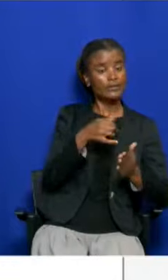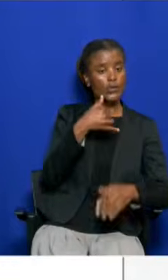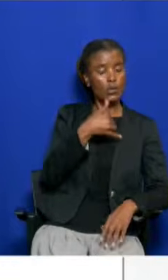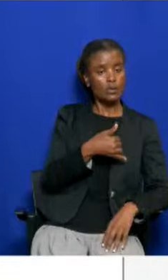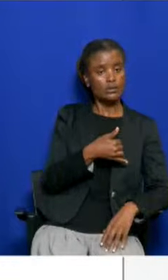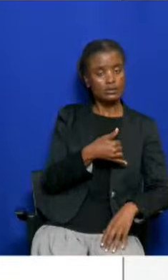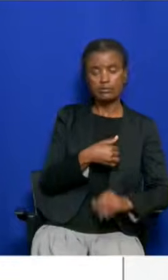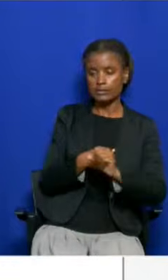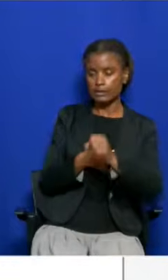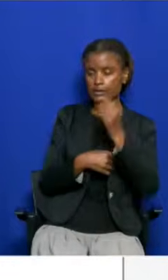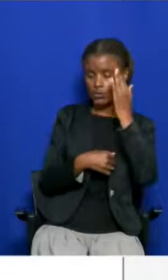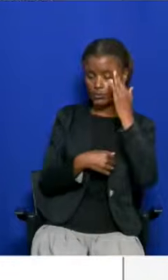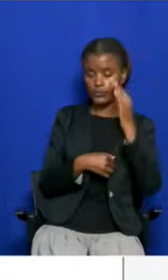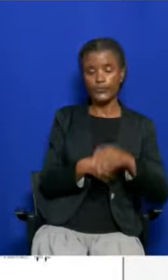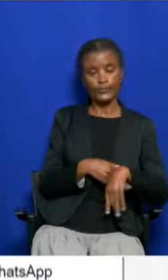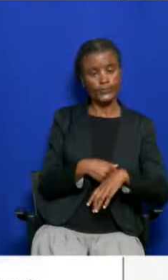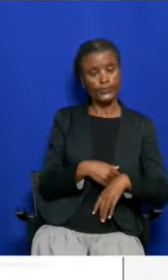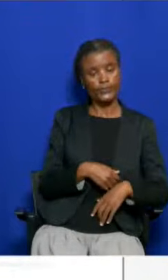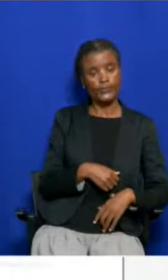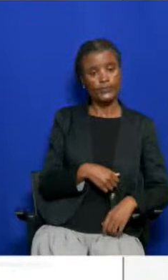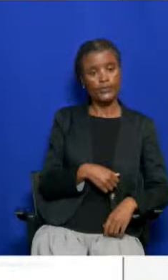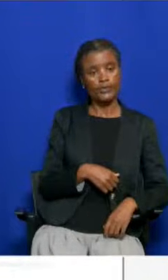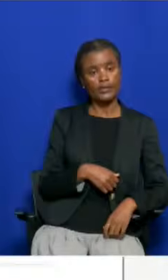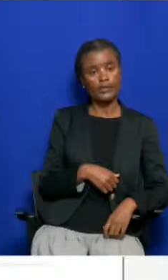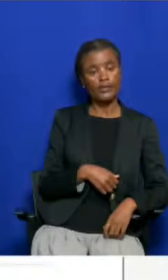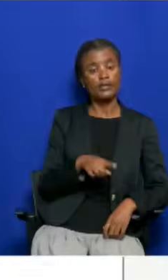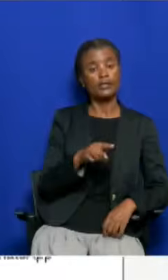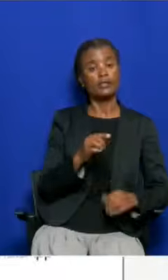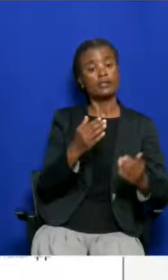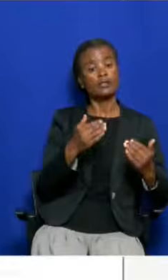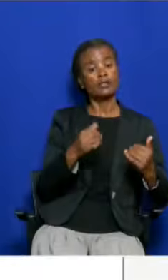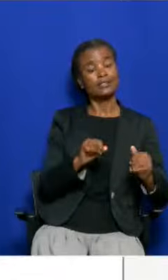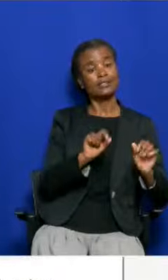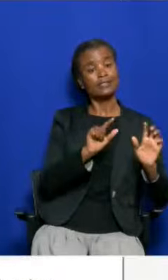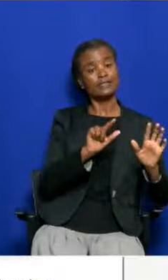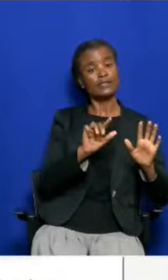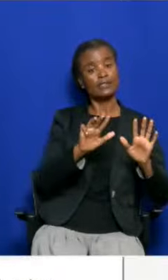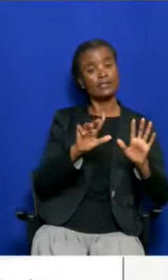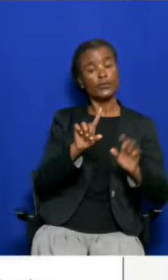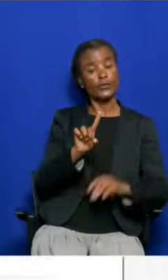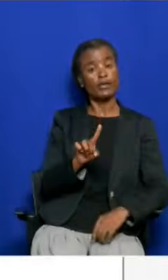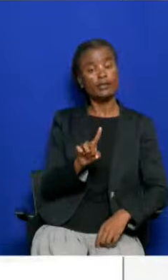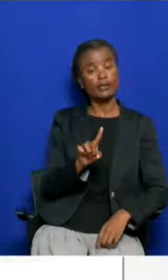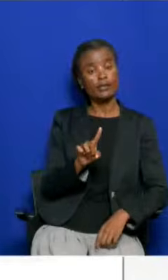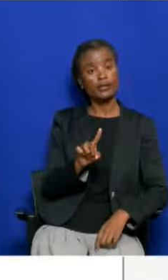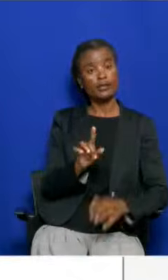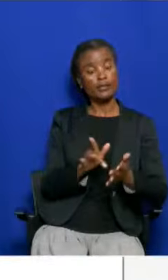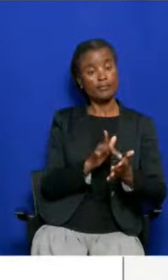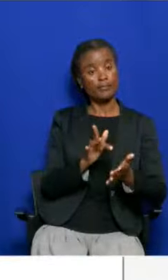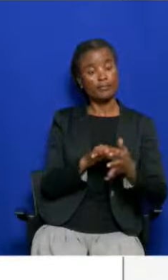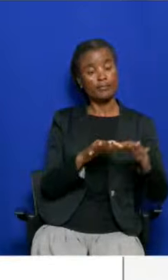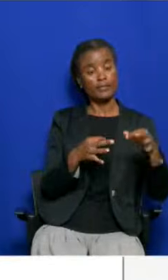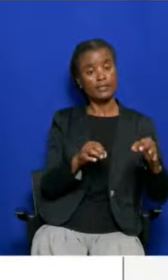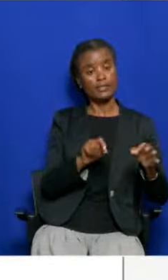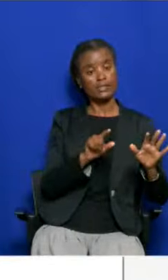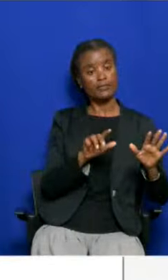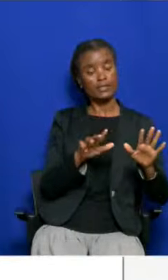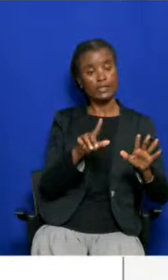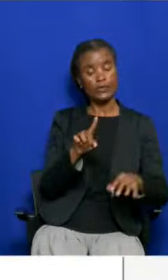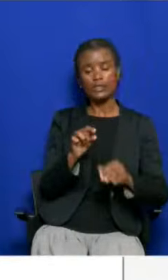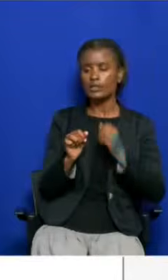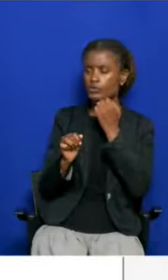And on 791, Okay. Sorry. 791,